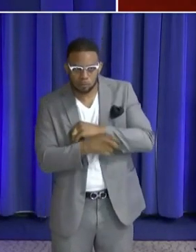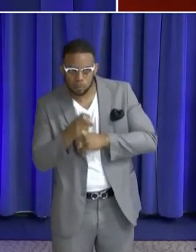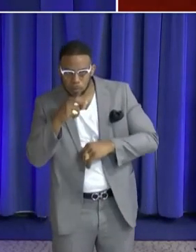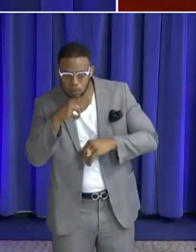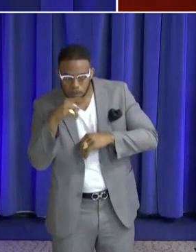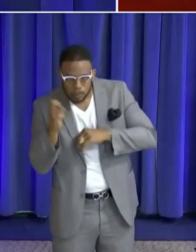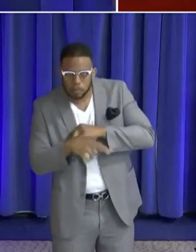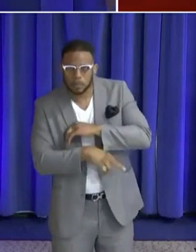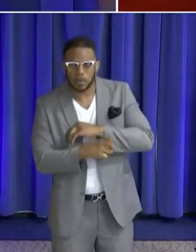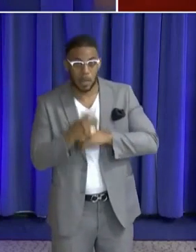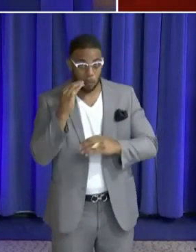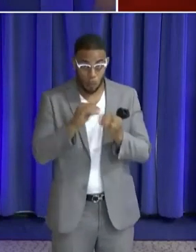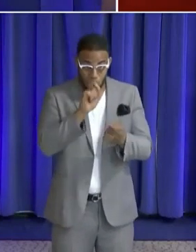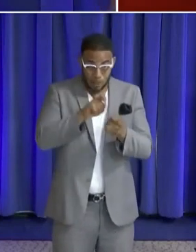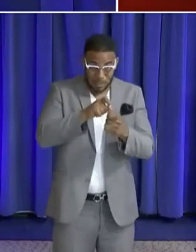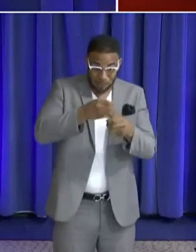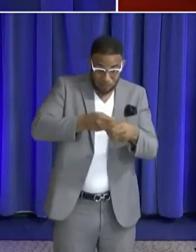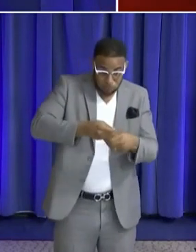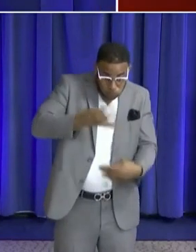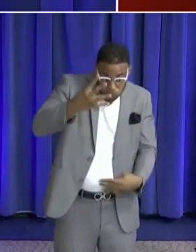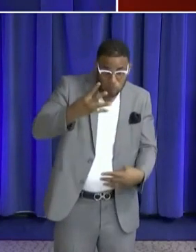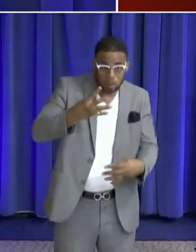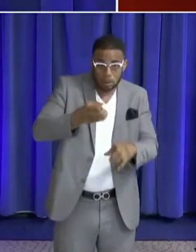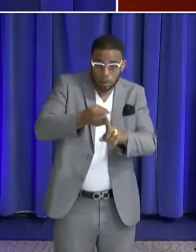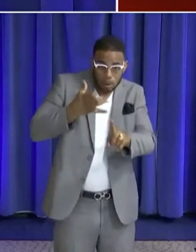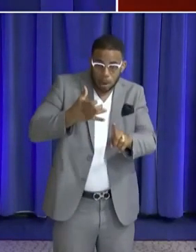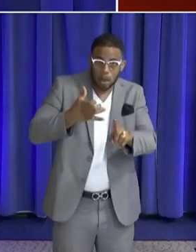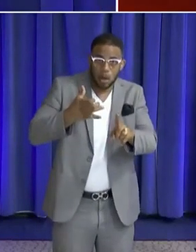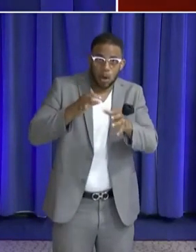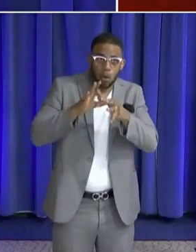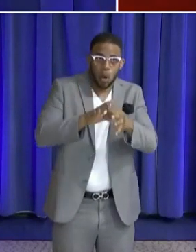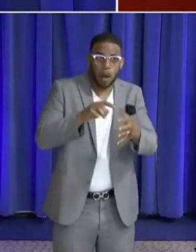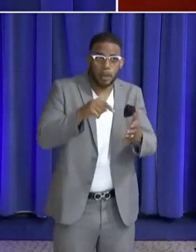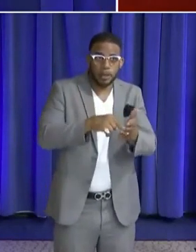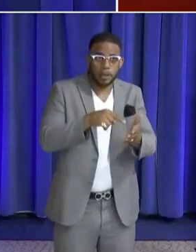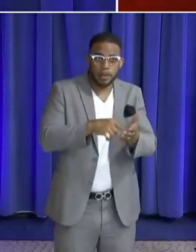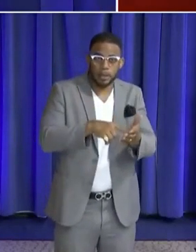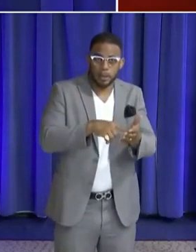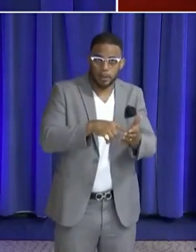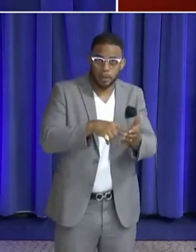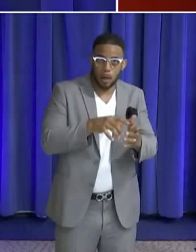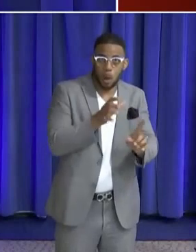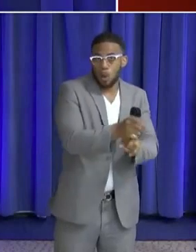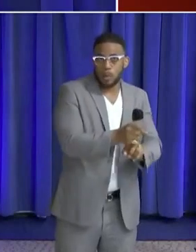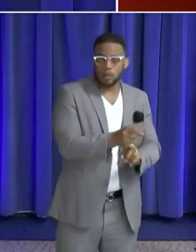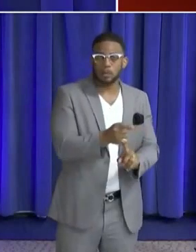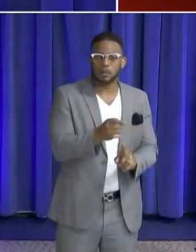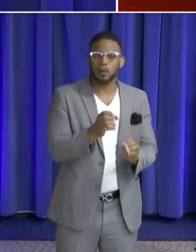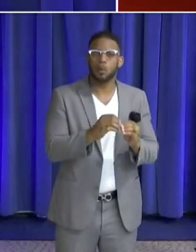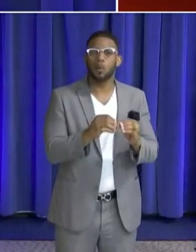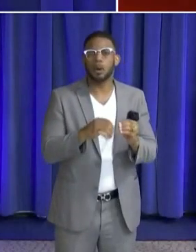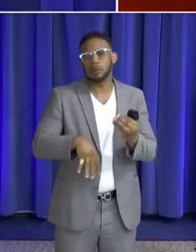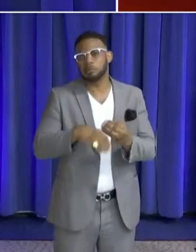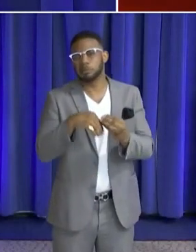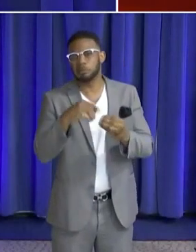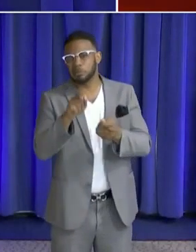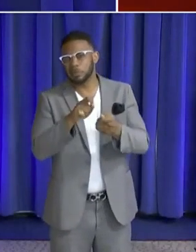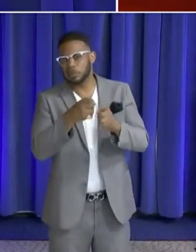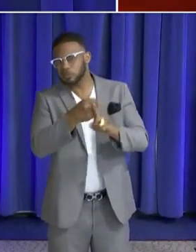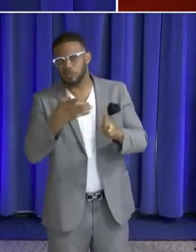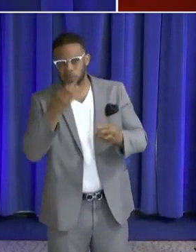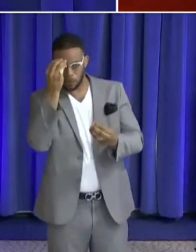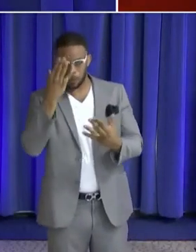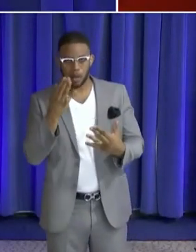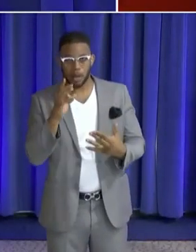more specifics regarding the arrests, more additional detailed arrest